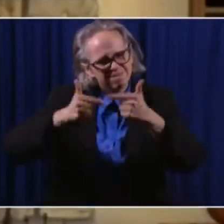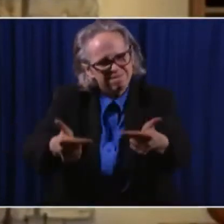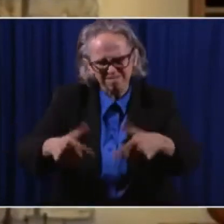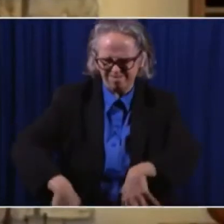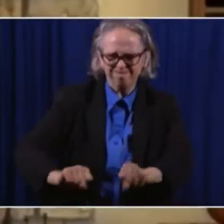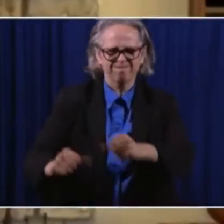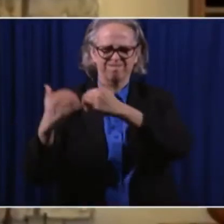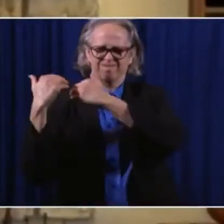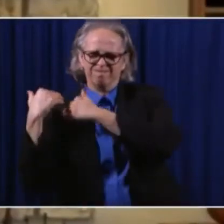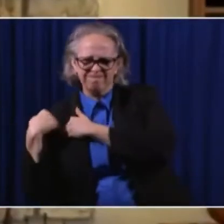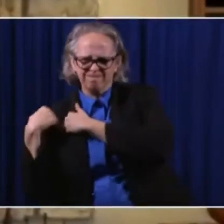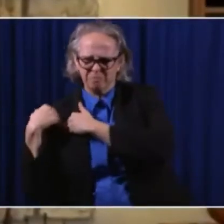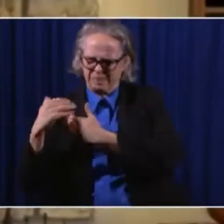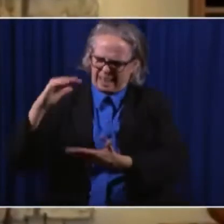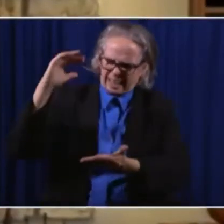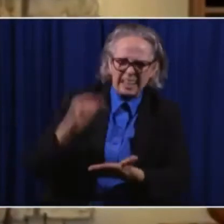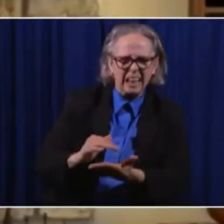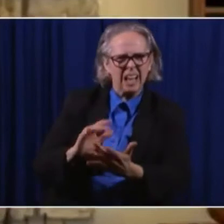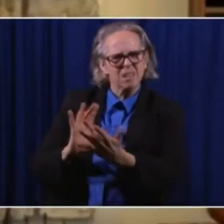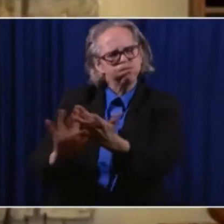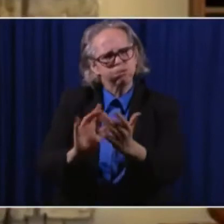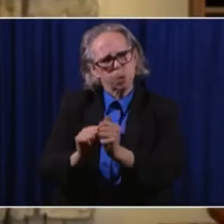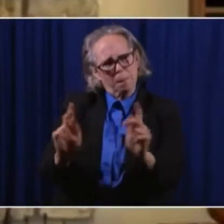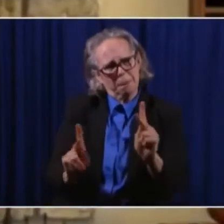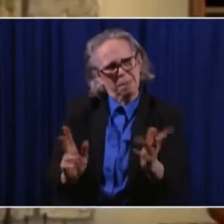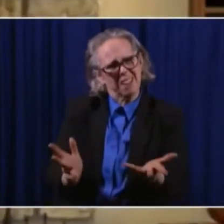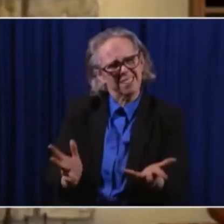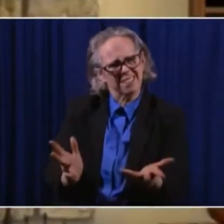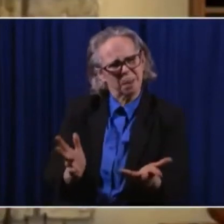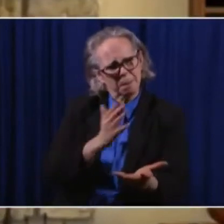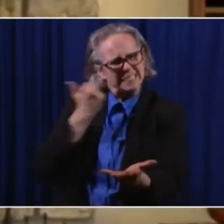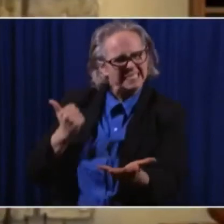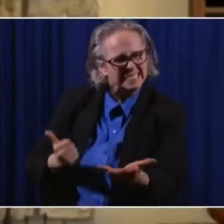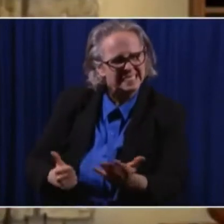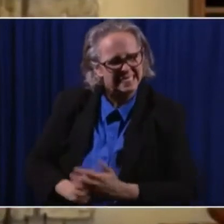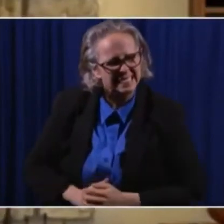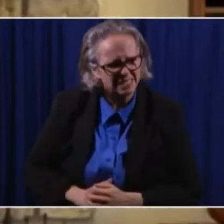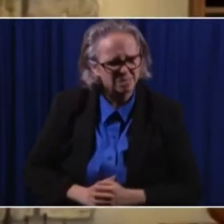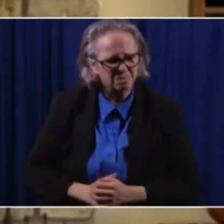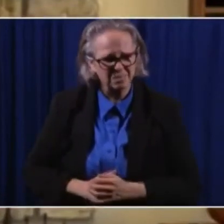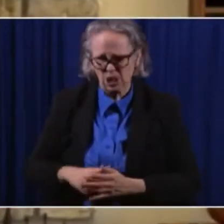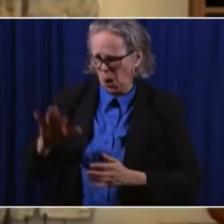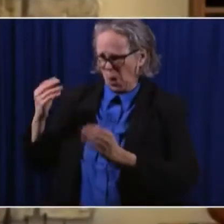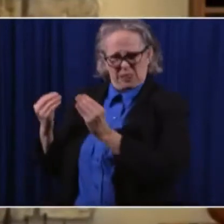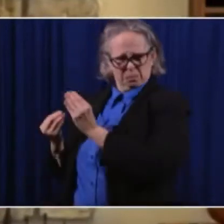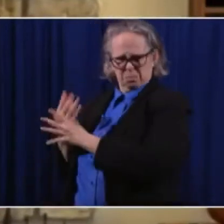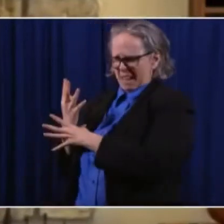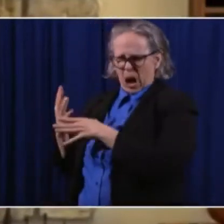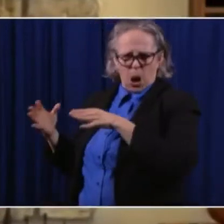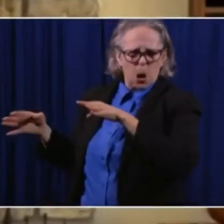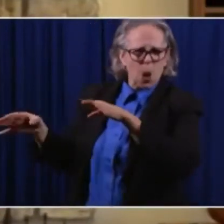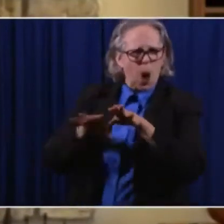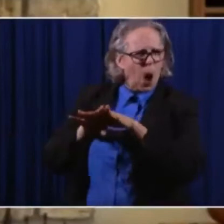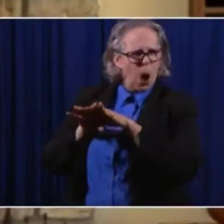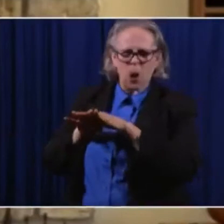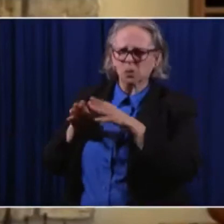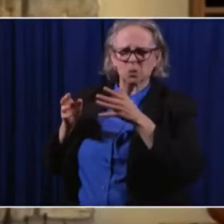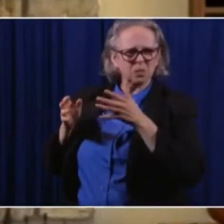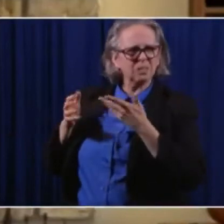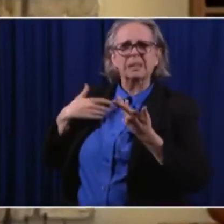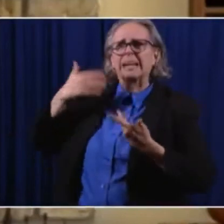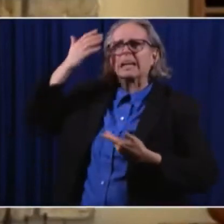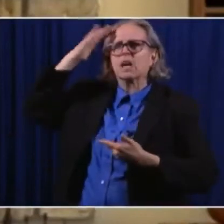what we really didn't know in the spring, and that was that these masks work really well. And so you couple the mask with